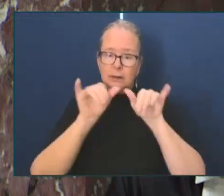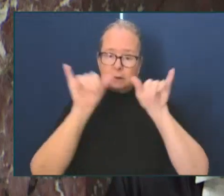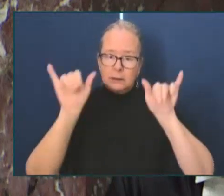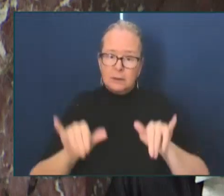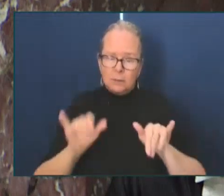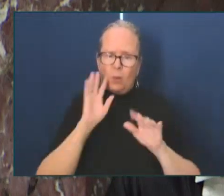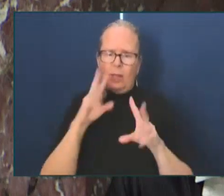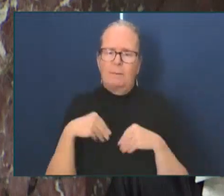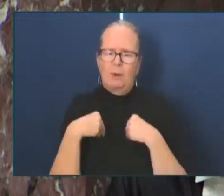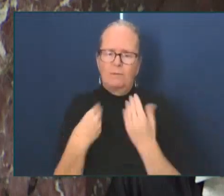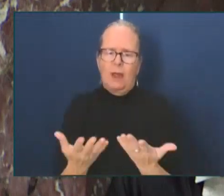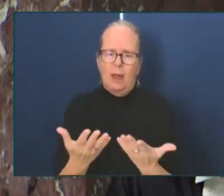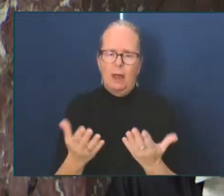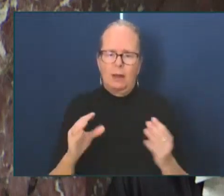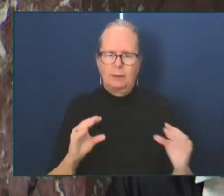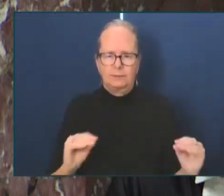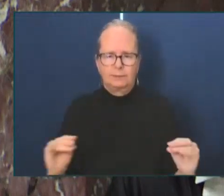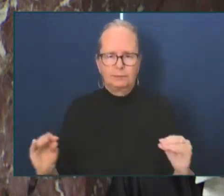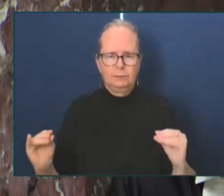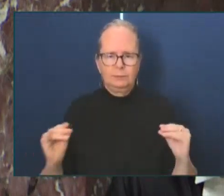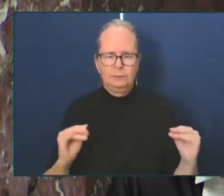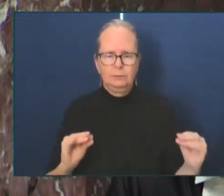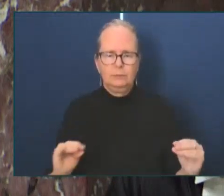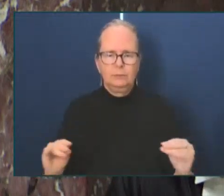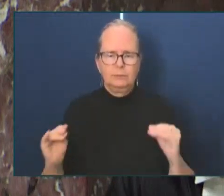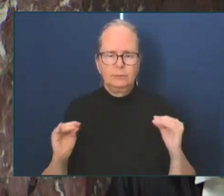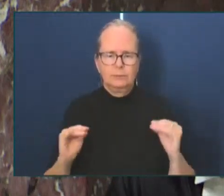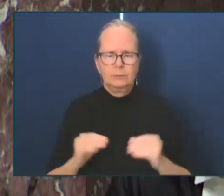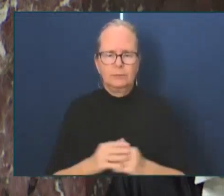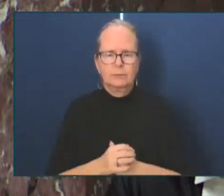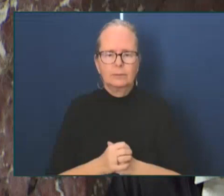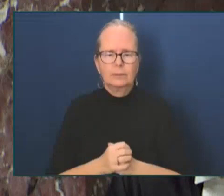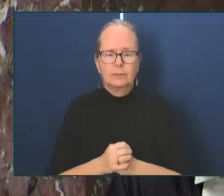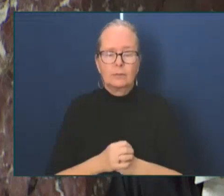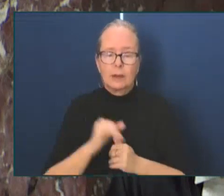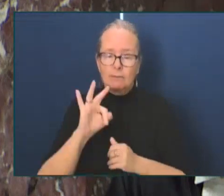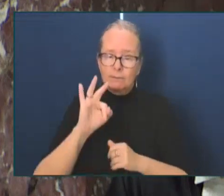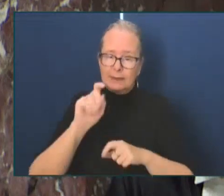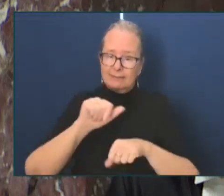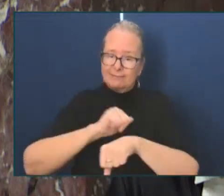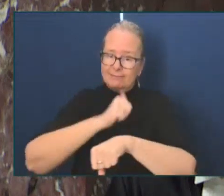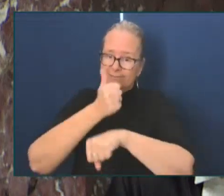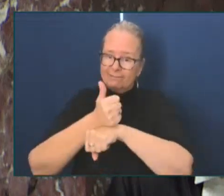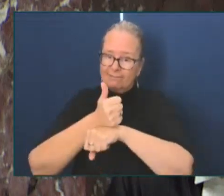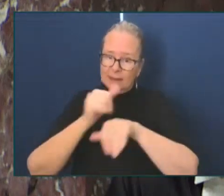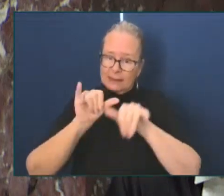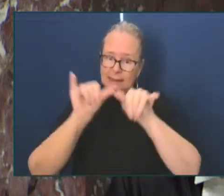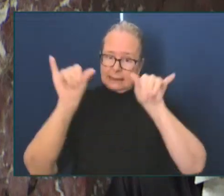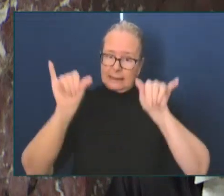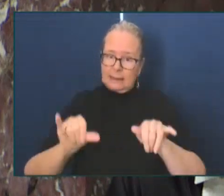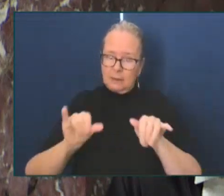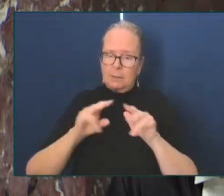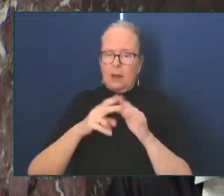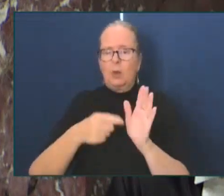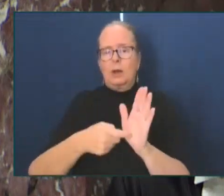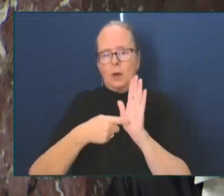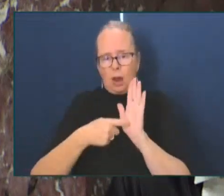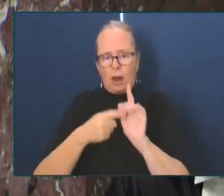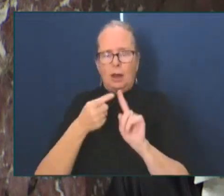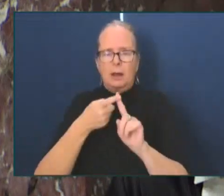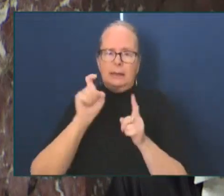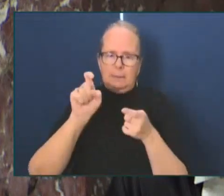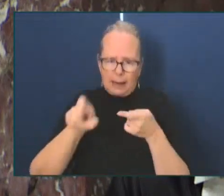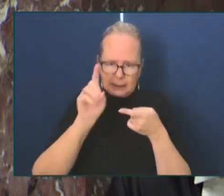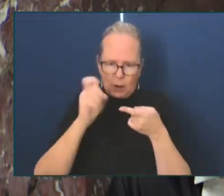means that services will no longer be locked behind a diagnosis. More children will have an access to